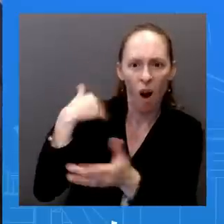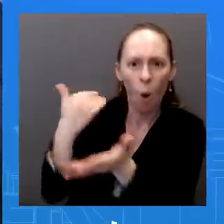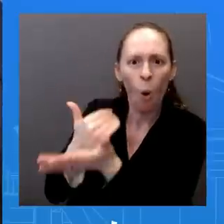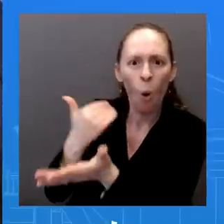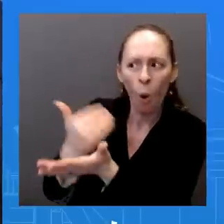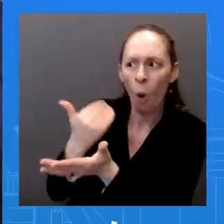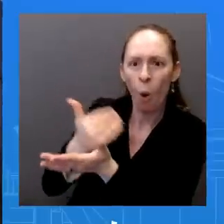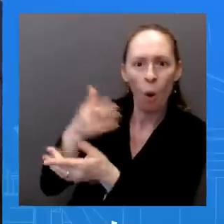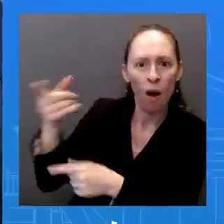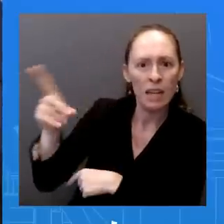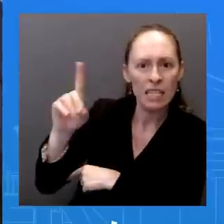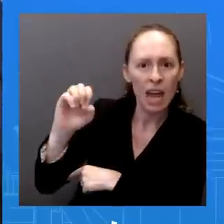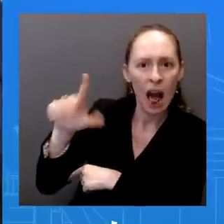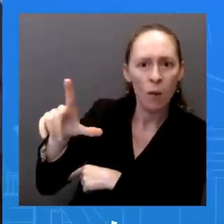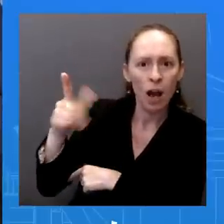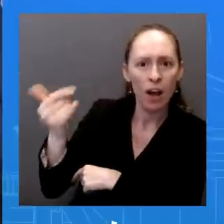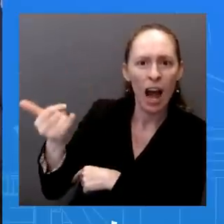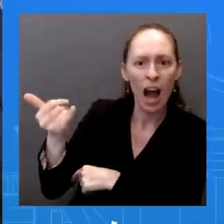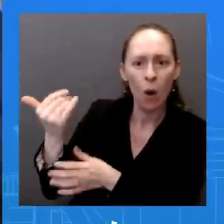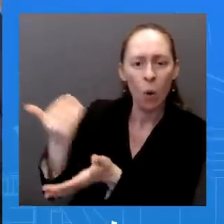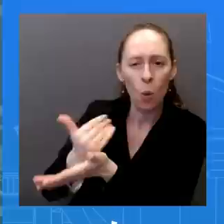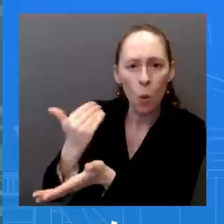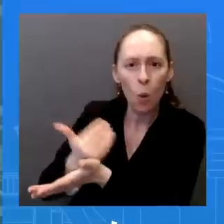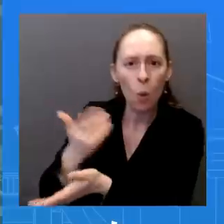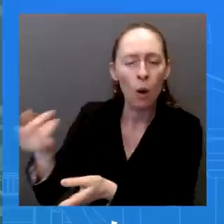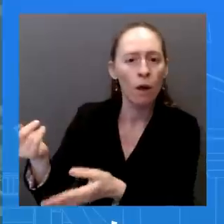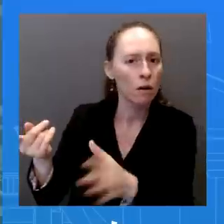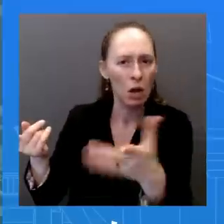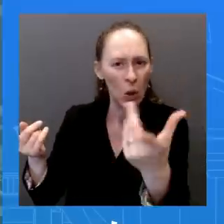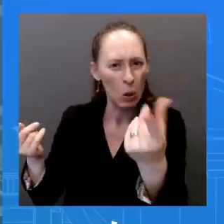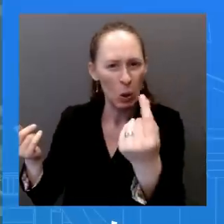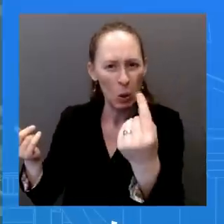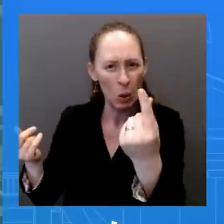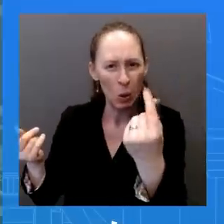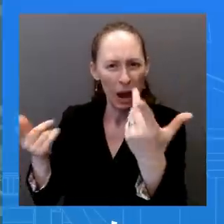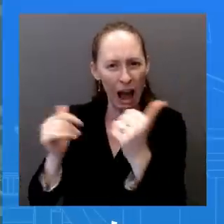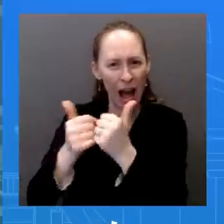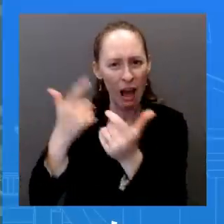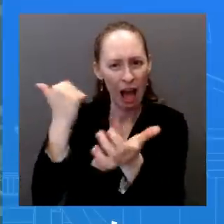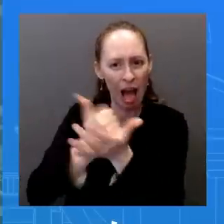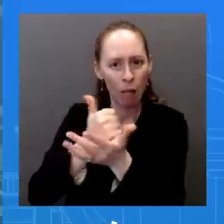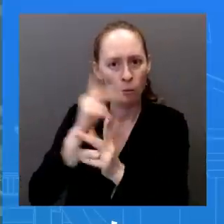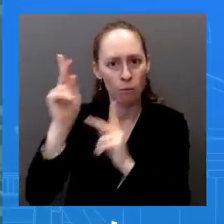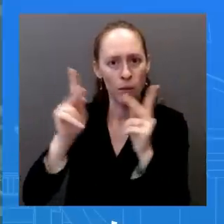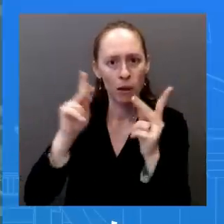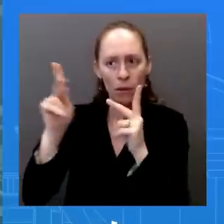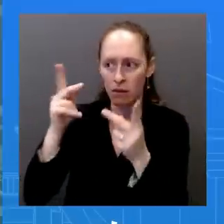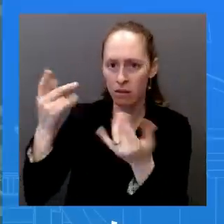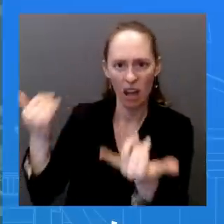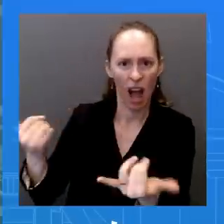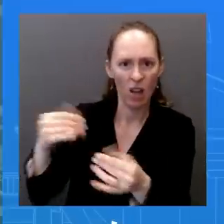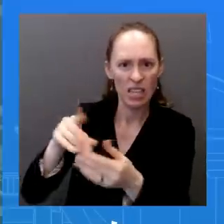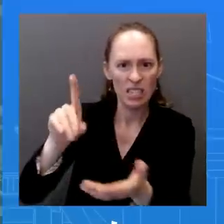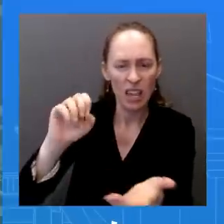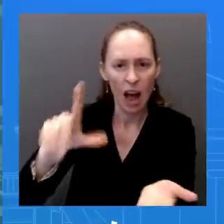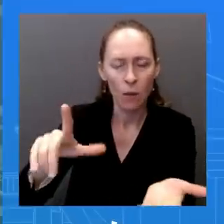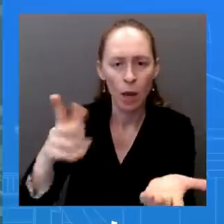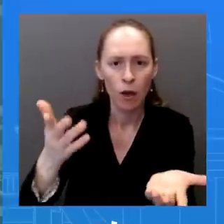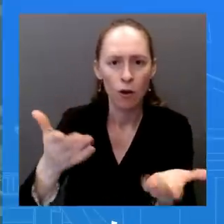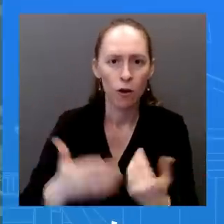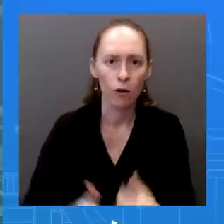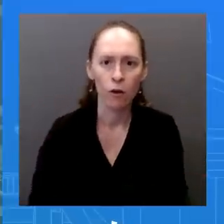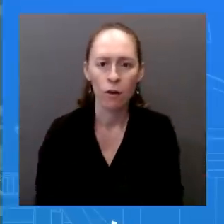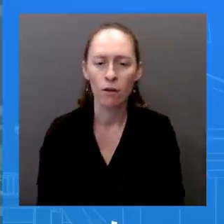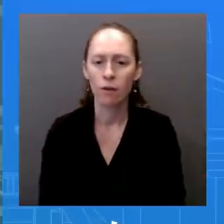shelter and resources to those migrants? So, yes, we have received word of the flights. Yes, we are